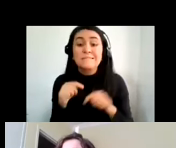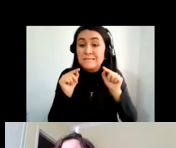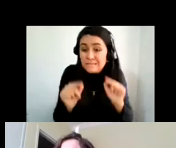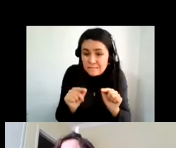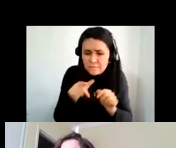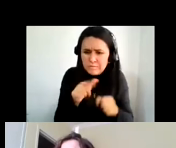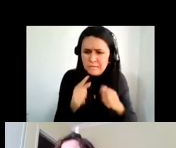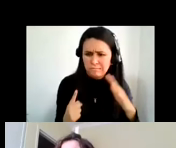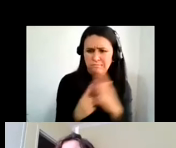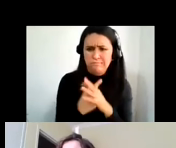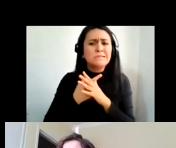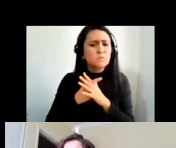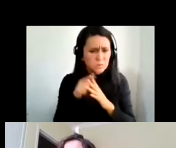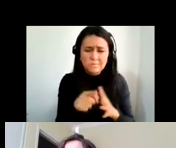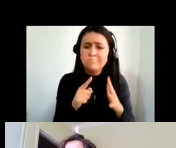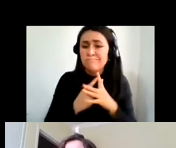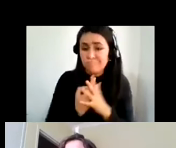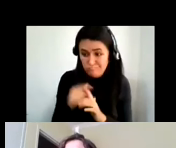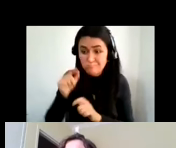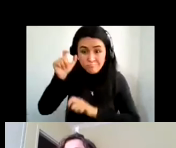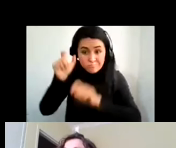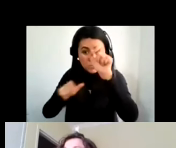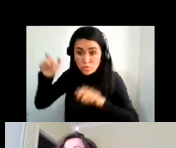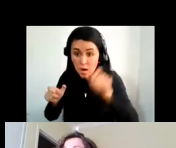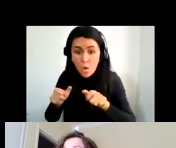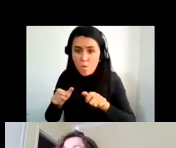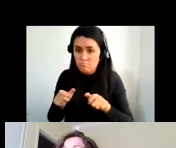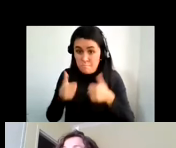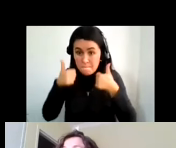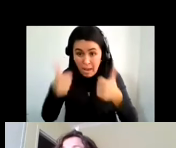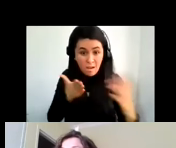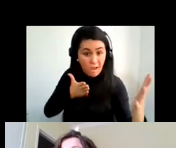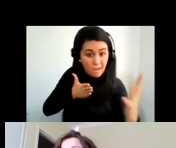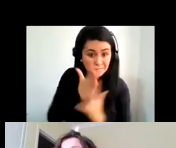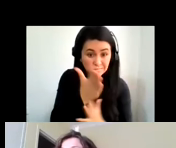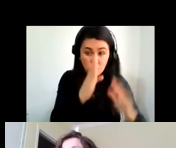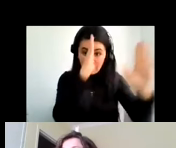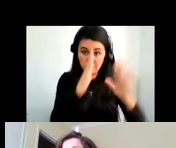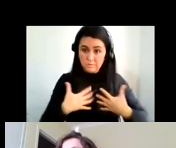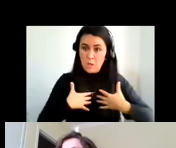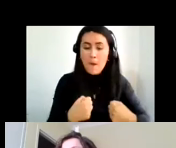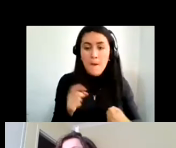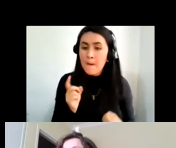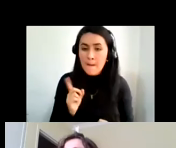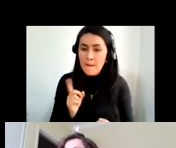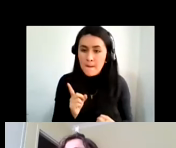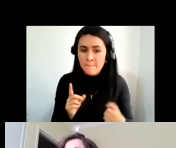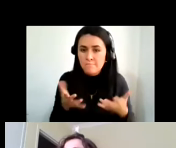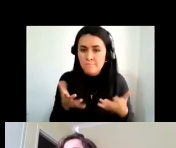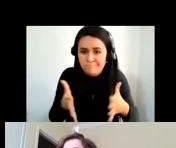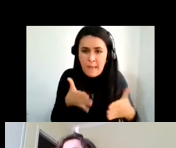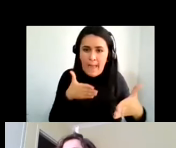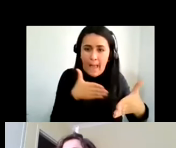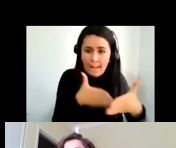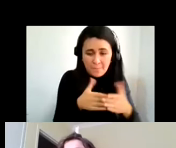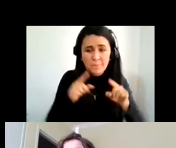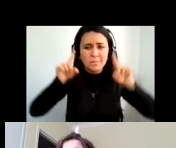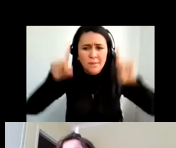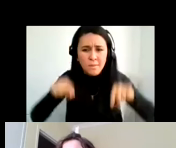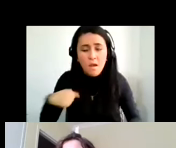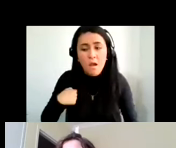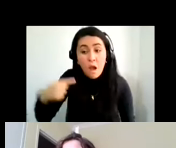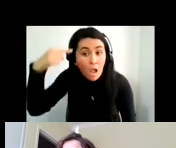barriers that Natalia has highlighted previously refer to culture beliefs about health and illness. They can